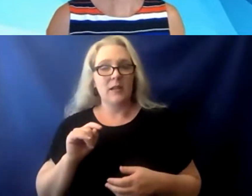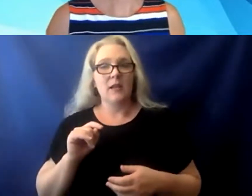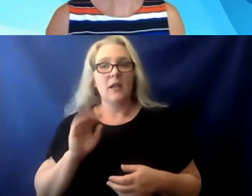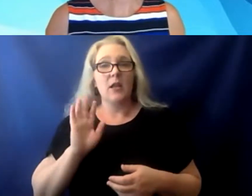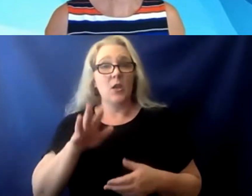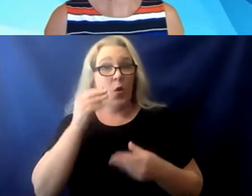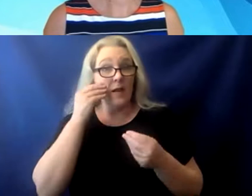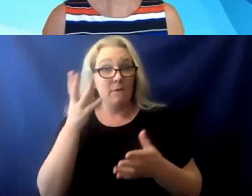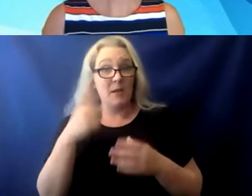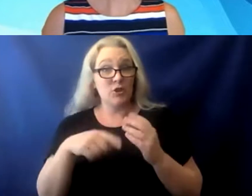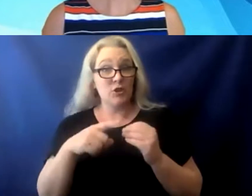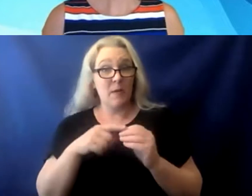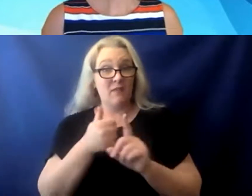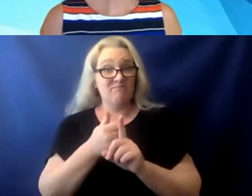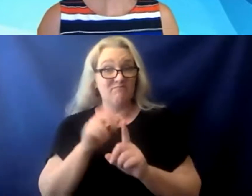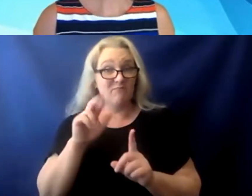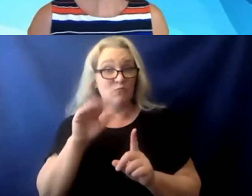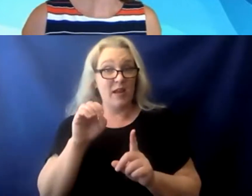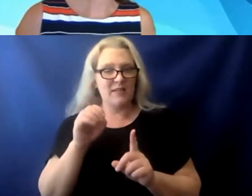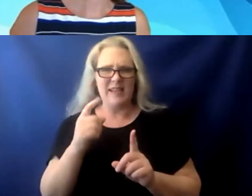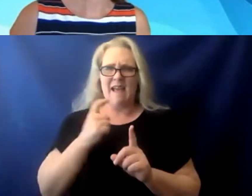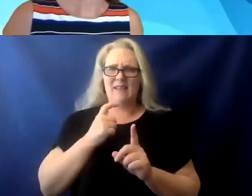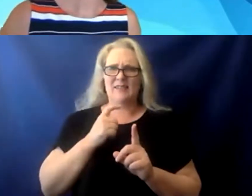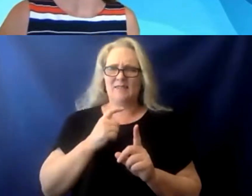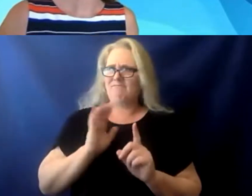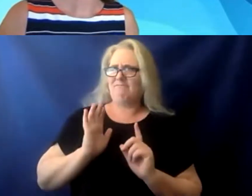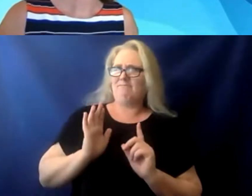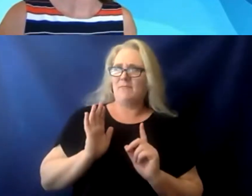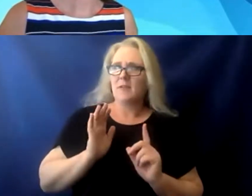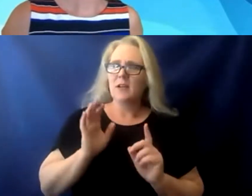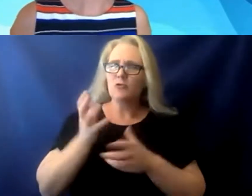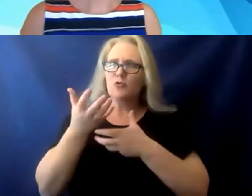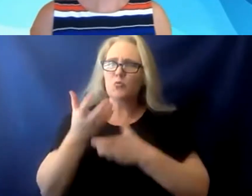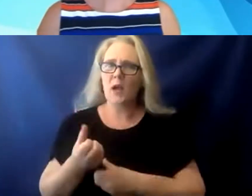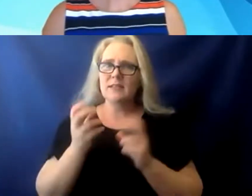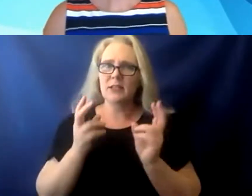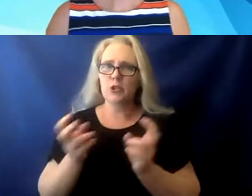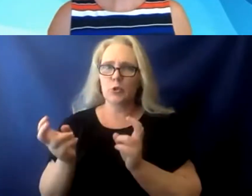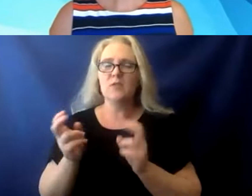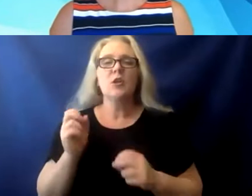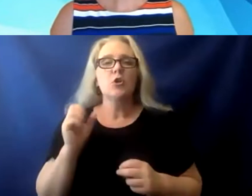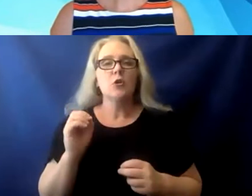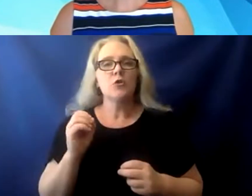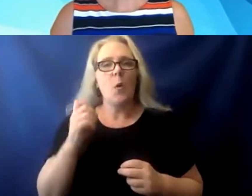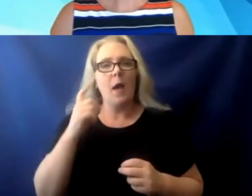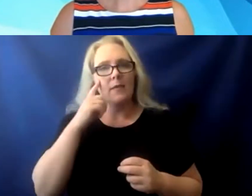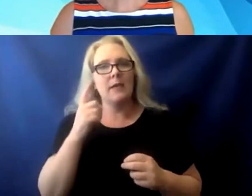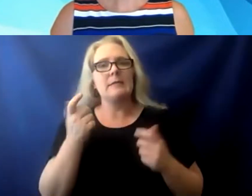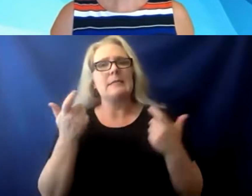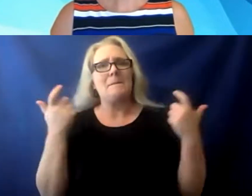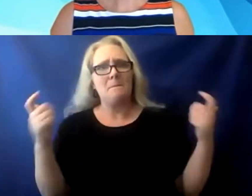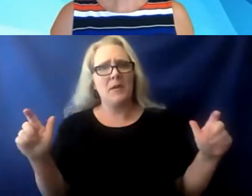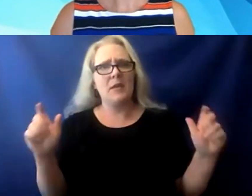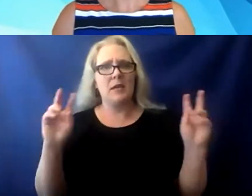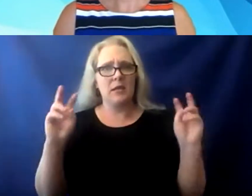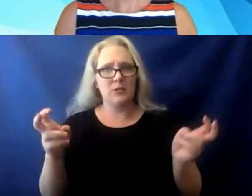very personal, and being asked about that can really bring up all the trust issues that folks have. So I think it's a very big issue, right? That's